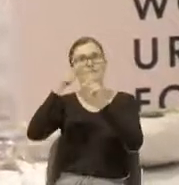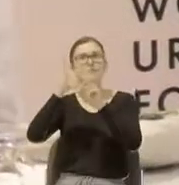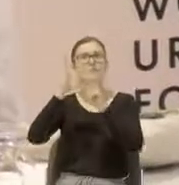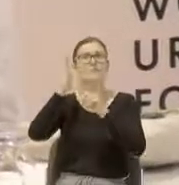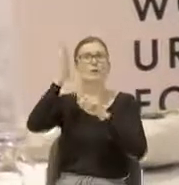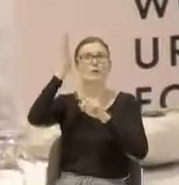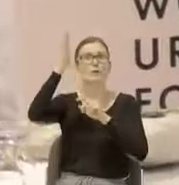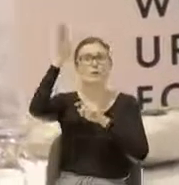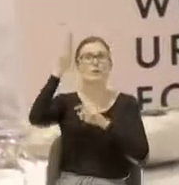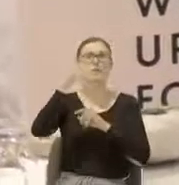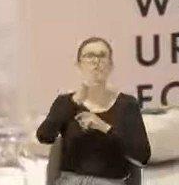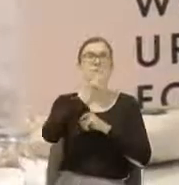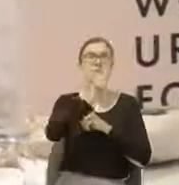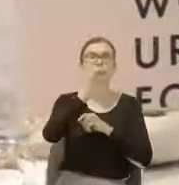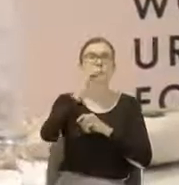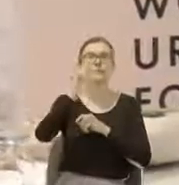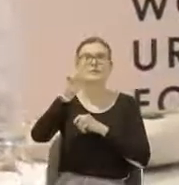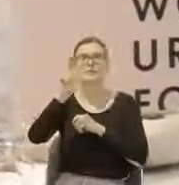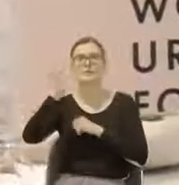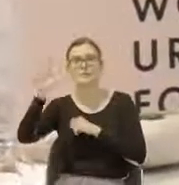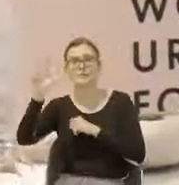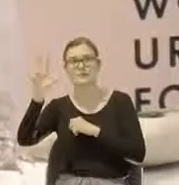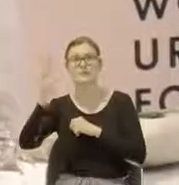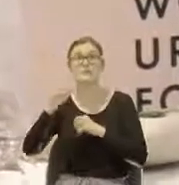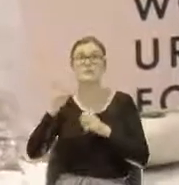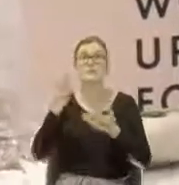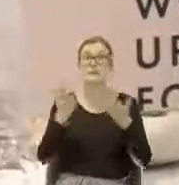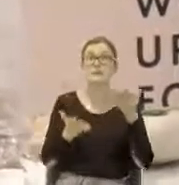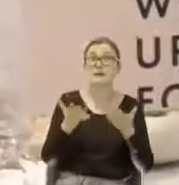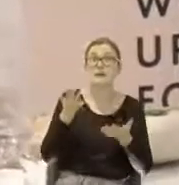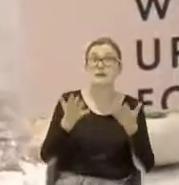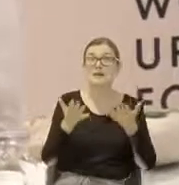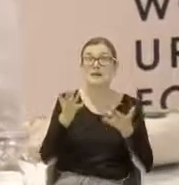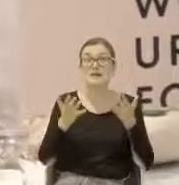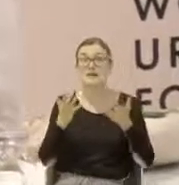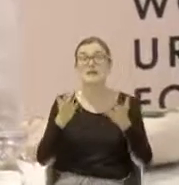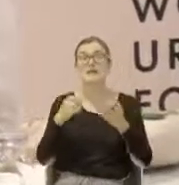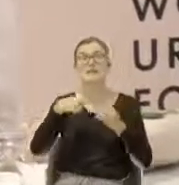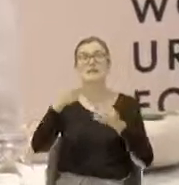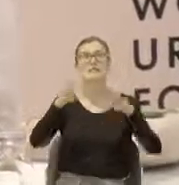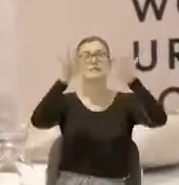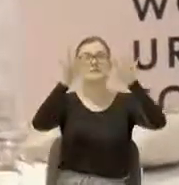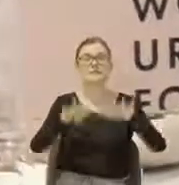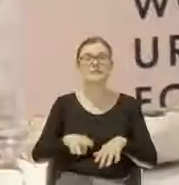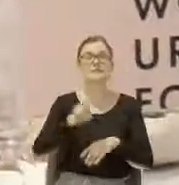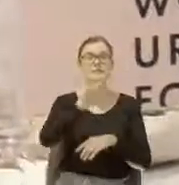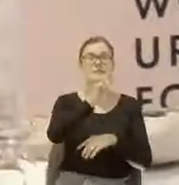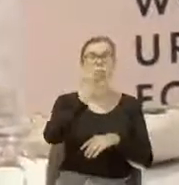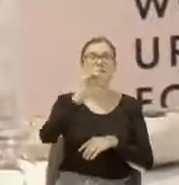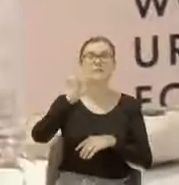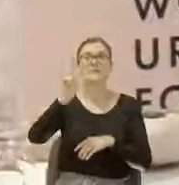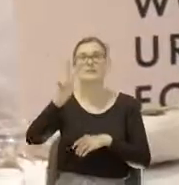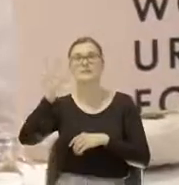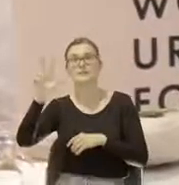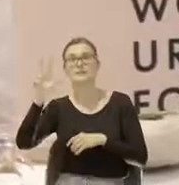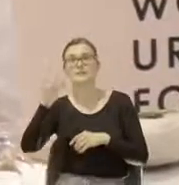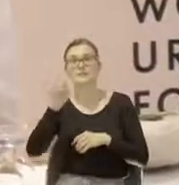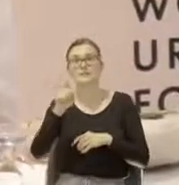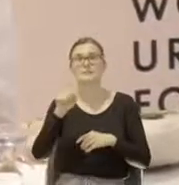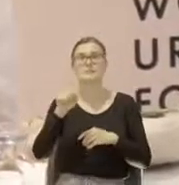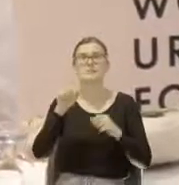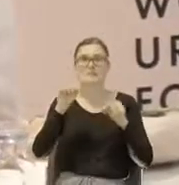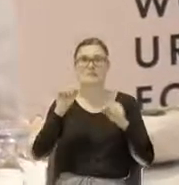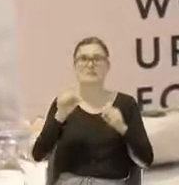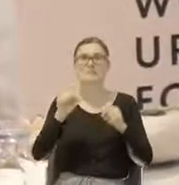of 2024 at the high-level week of the General Assembly. This is an opportunity for member states to consider the recommendations put forth in the